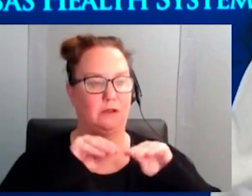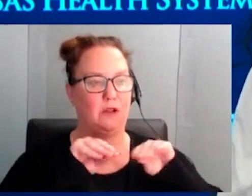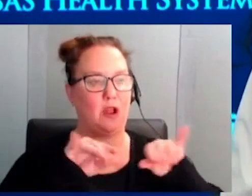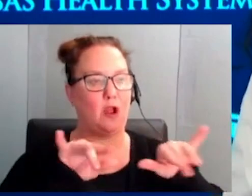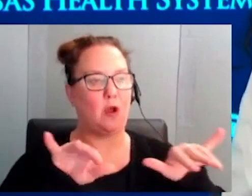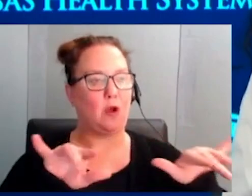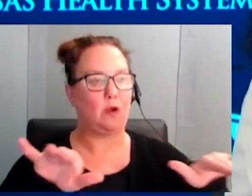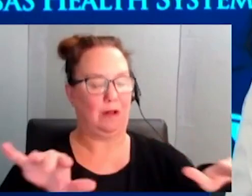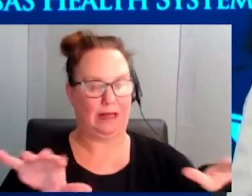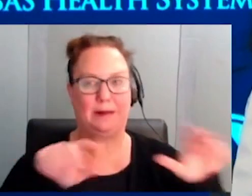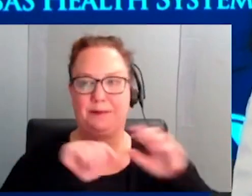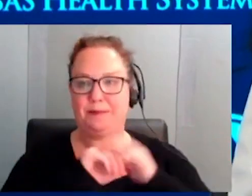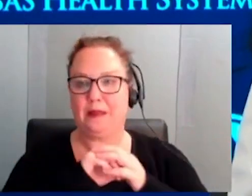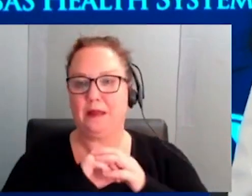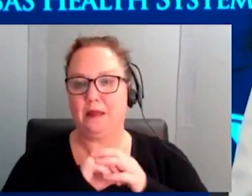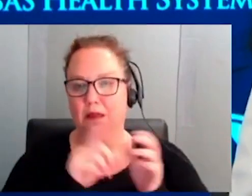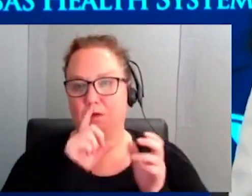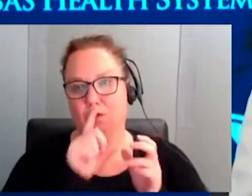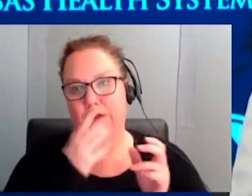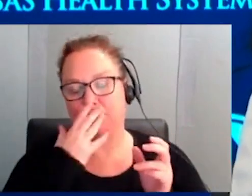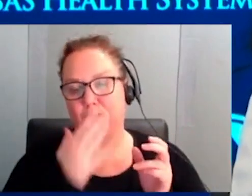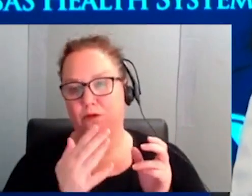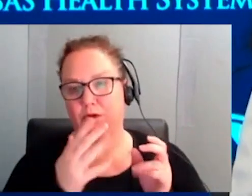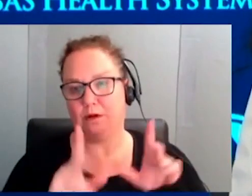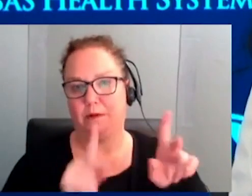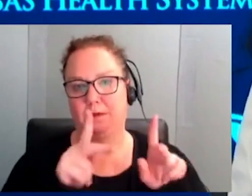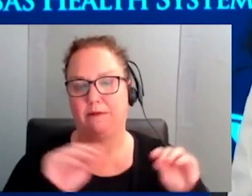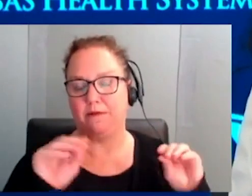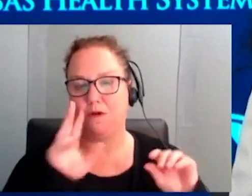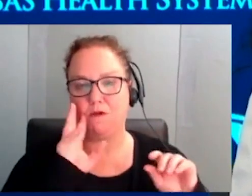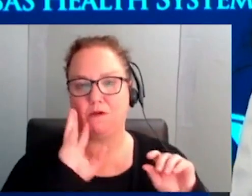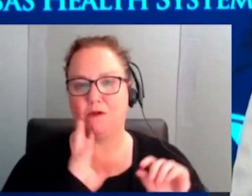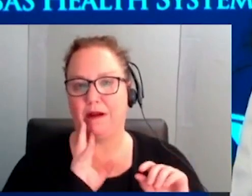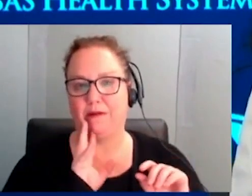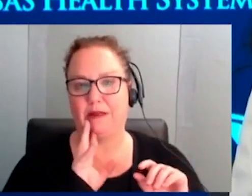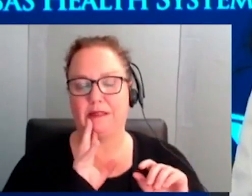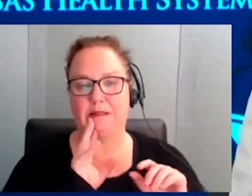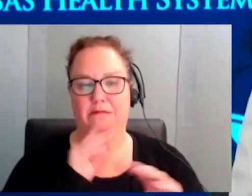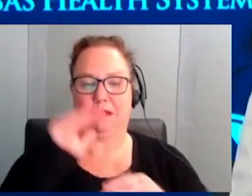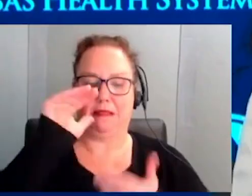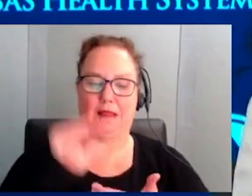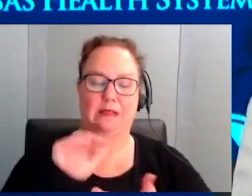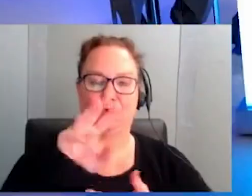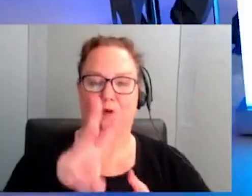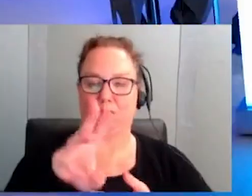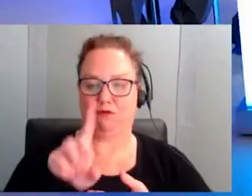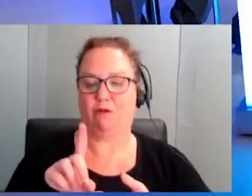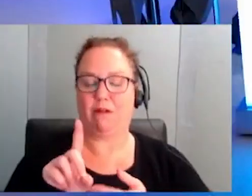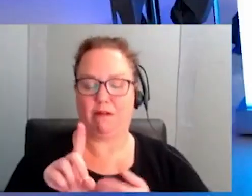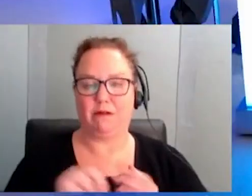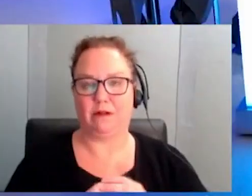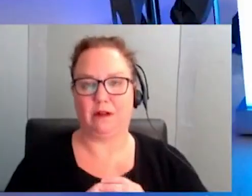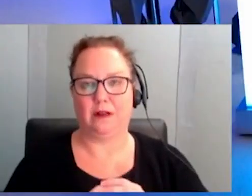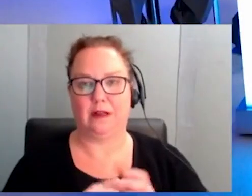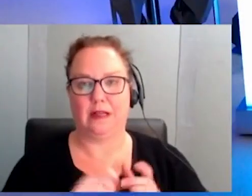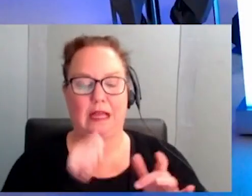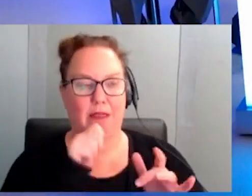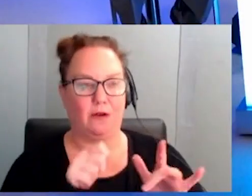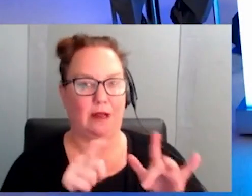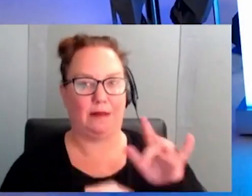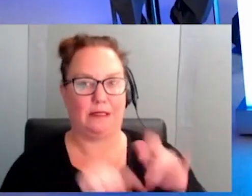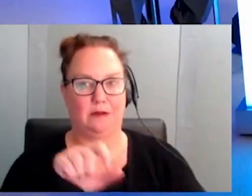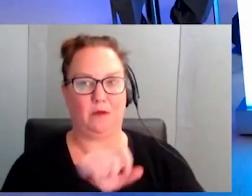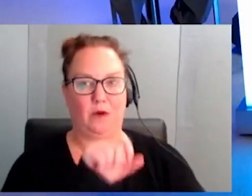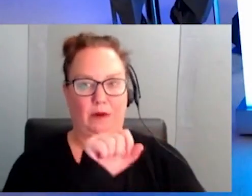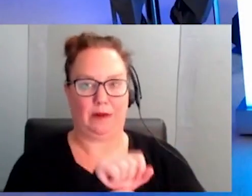through. So it's really good because people have no cravings and less withdrawal symptoms, and they do really well. And they're not missing those appointments, because I would imagine that is a